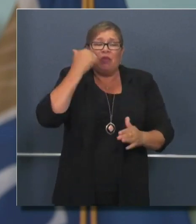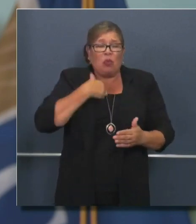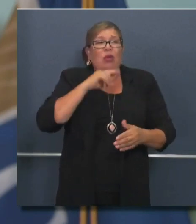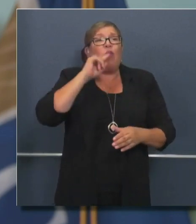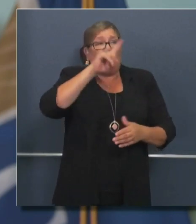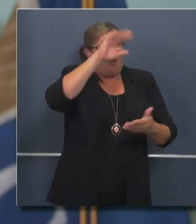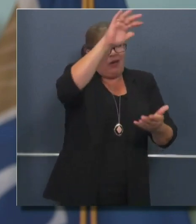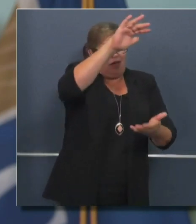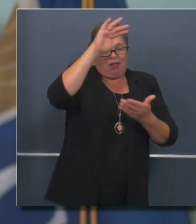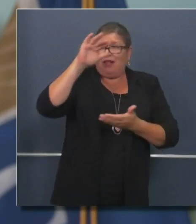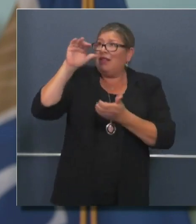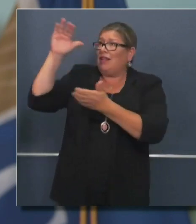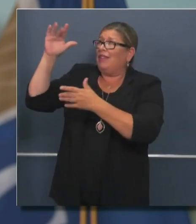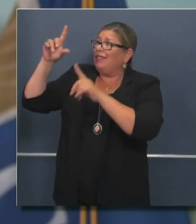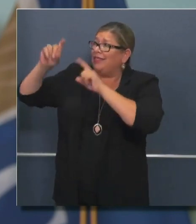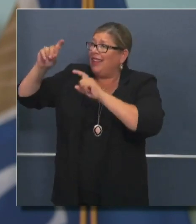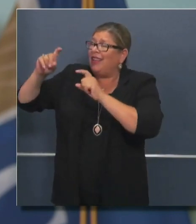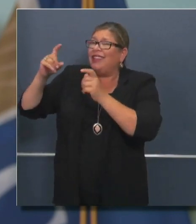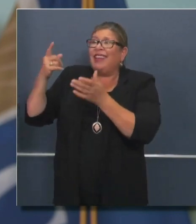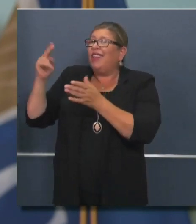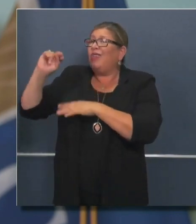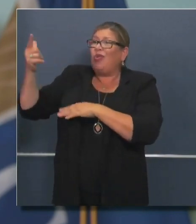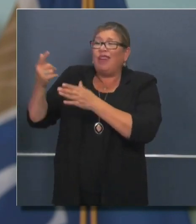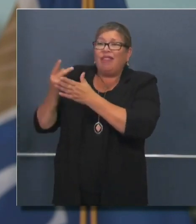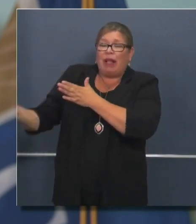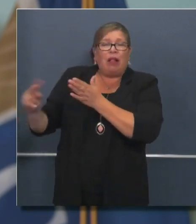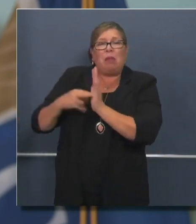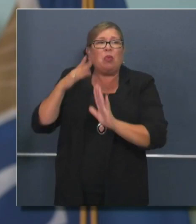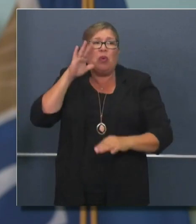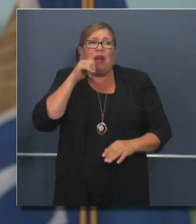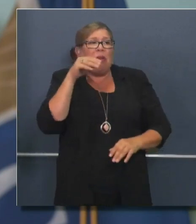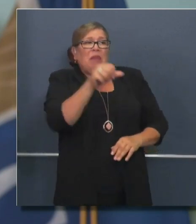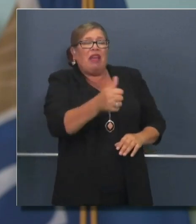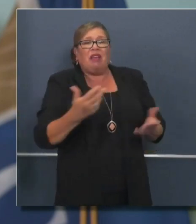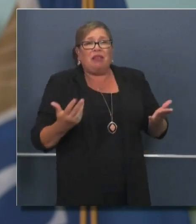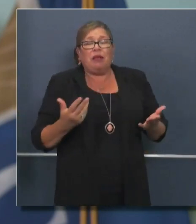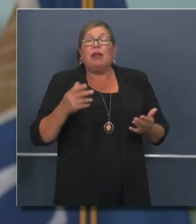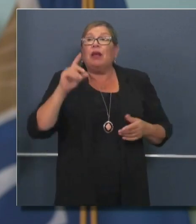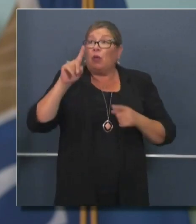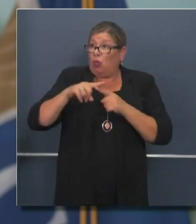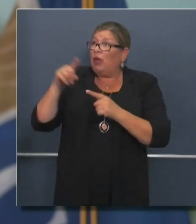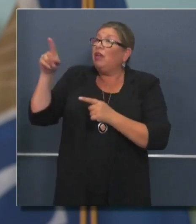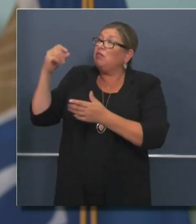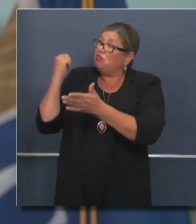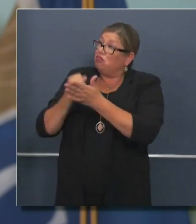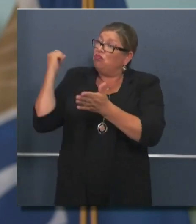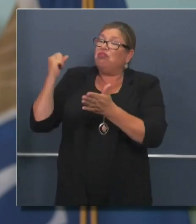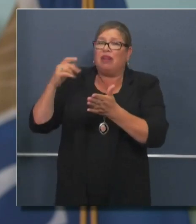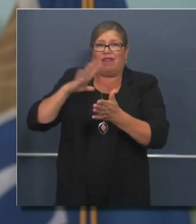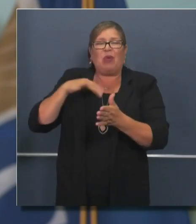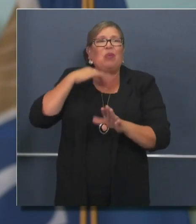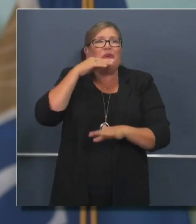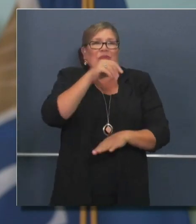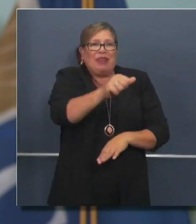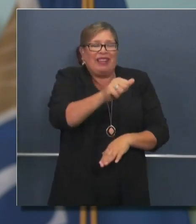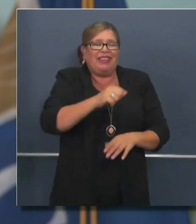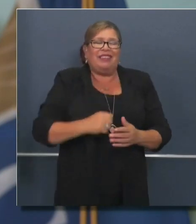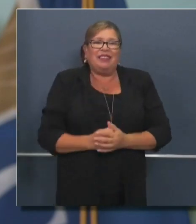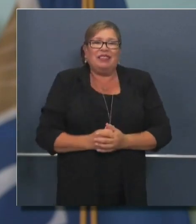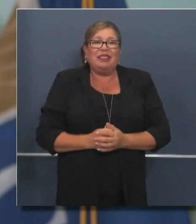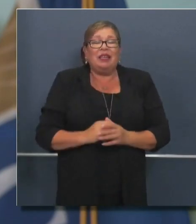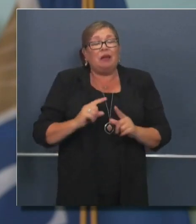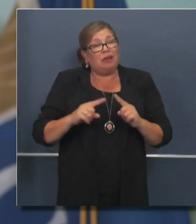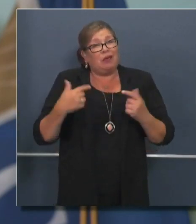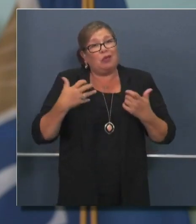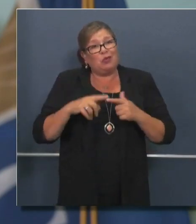contract, we won't be out $1, and we'll find other ways of procuring those masks. But I cannot